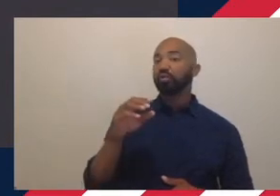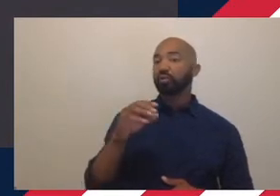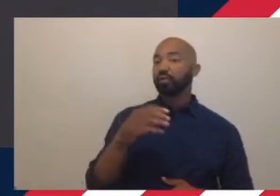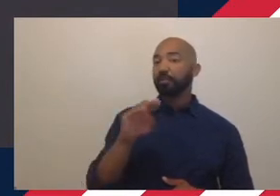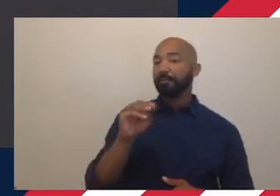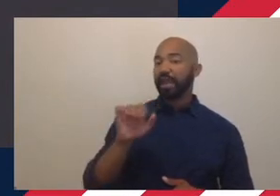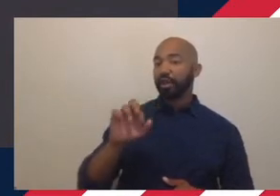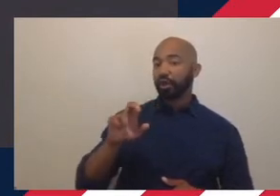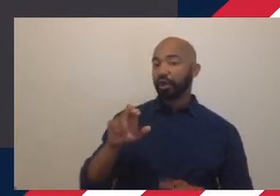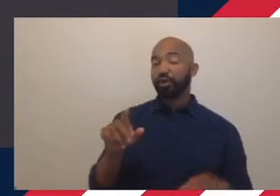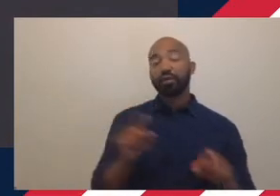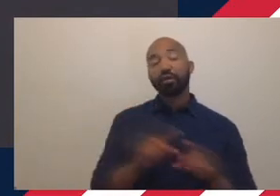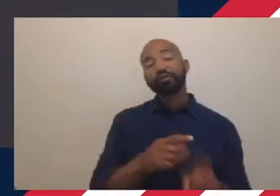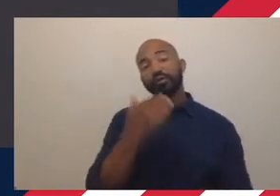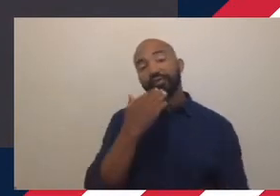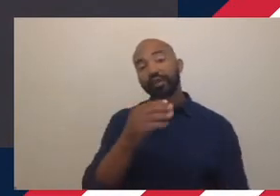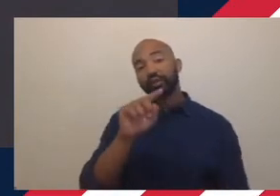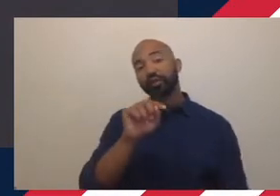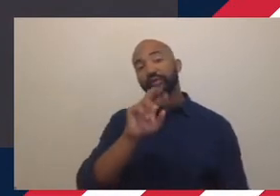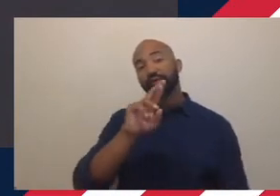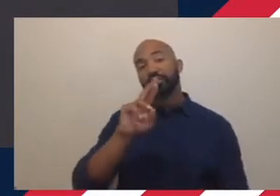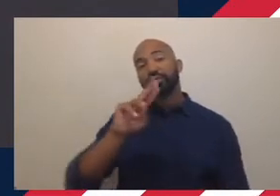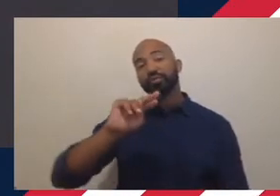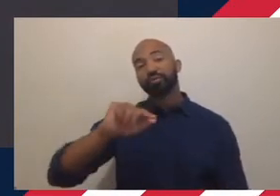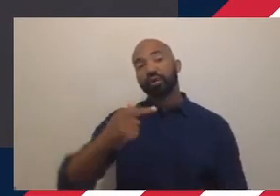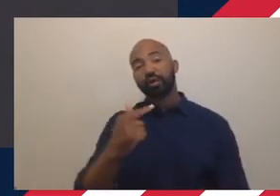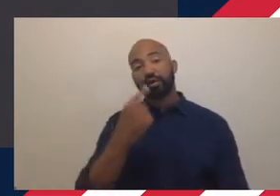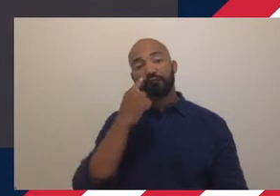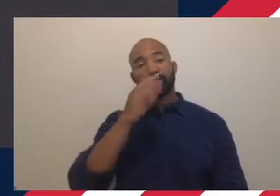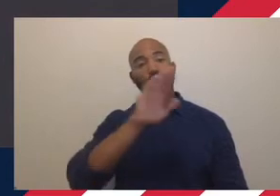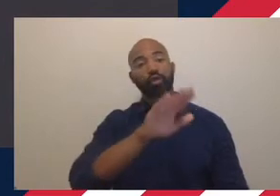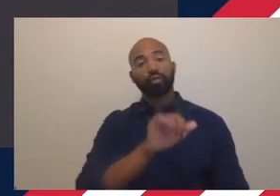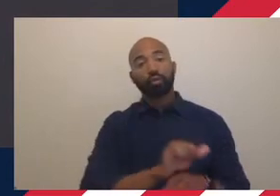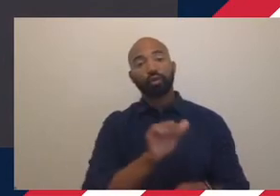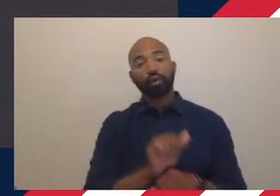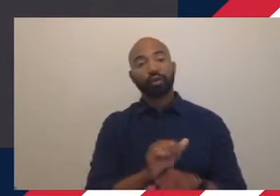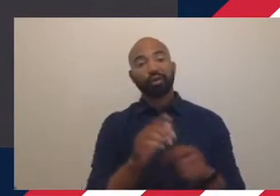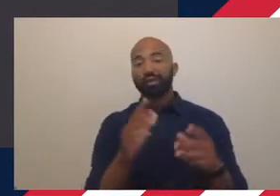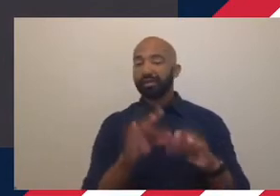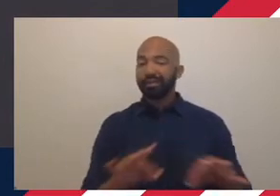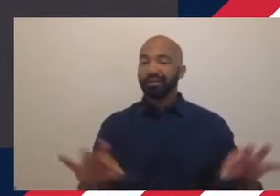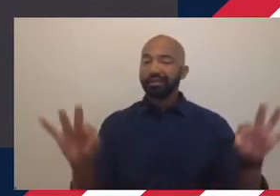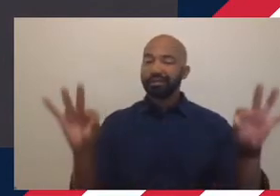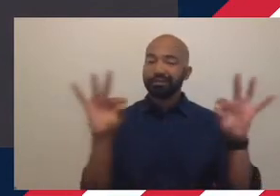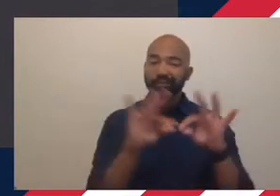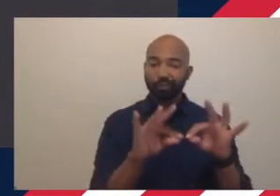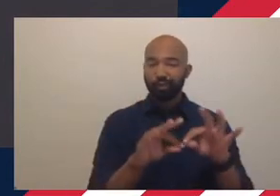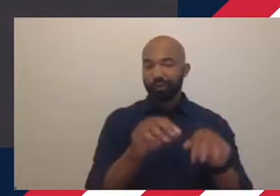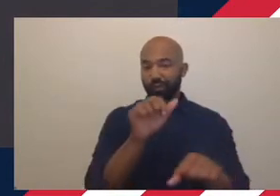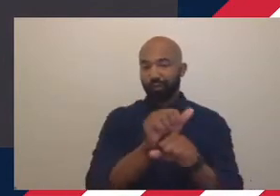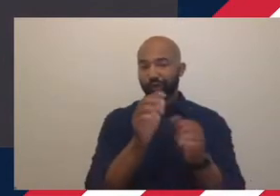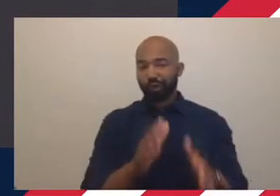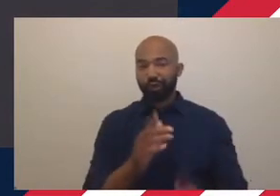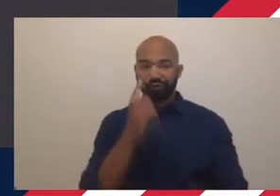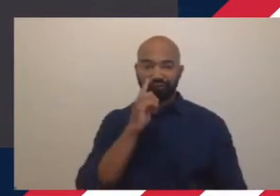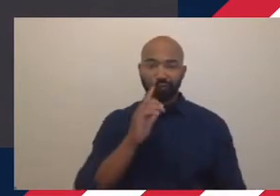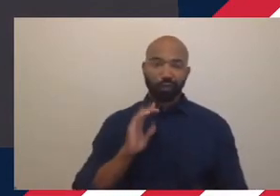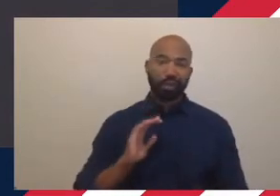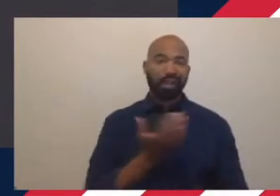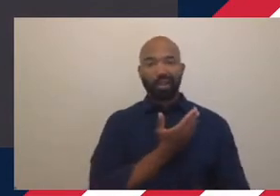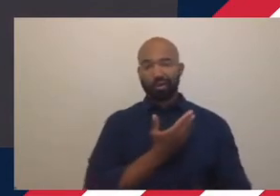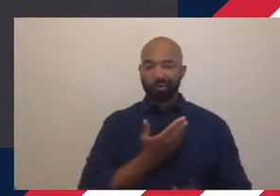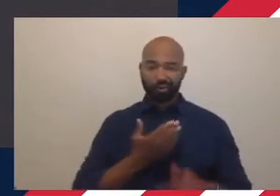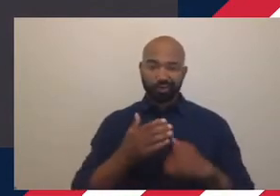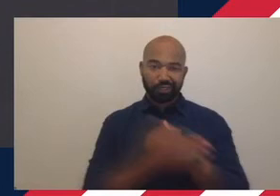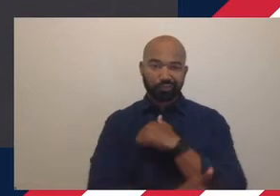so essential to Americans in this crisis. And you've talked about the PPE. What else do you need to